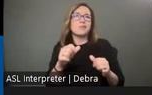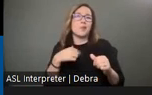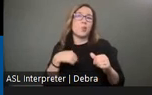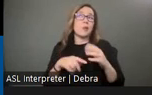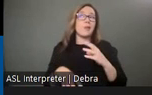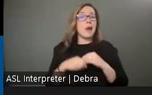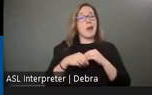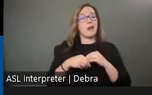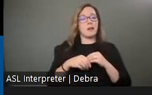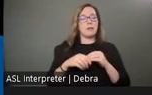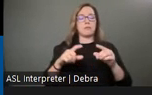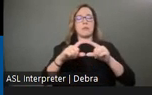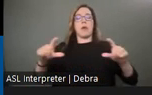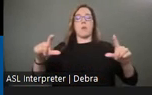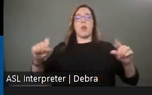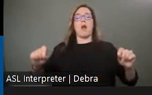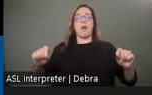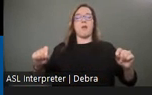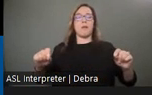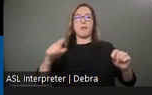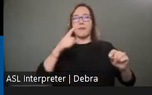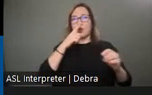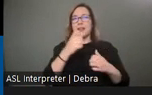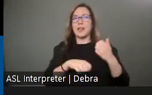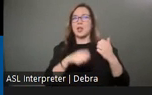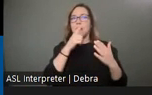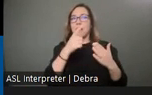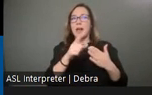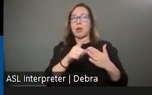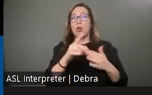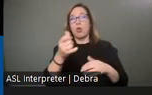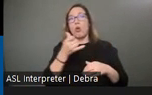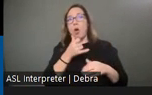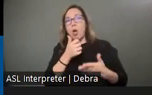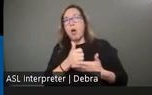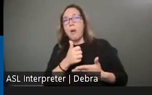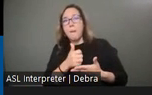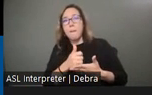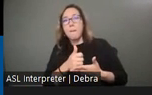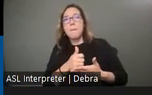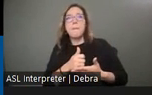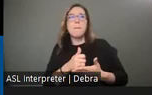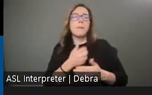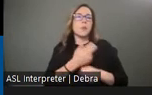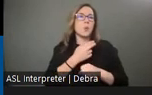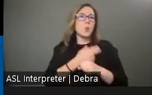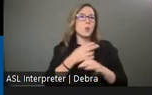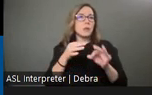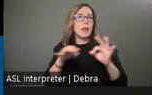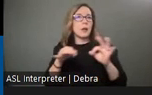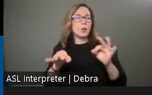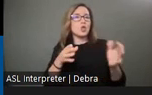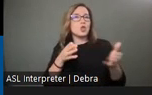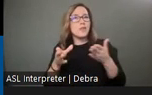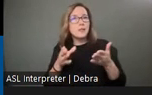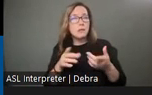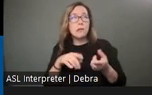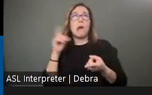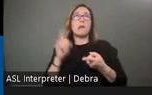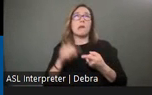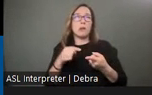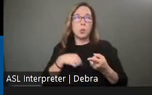block to each letter that says, call our helpline, use our language services. But until we can build a